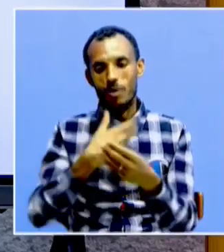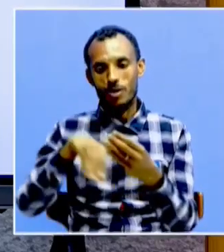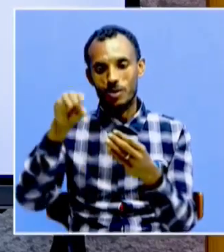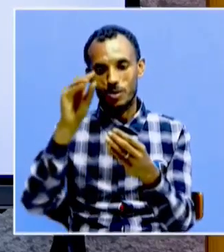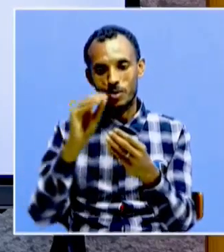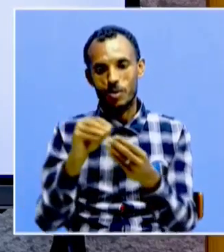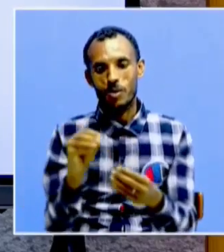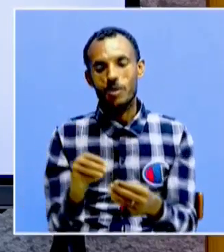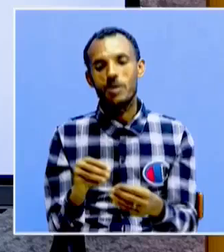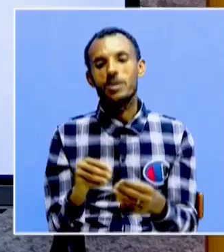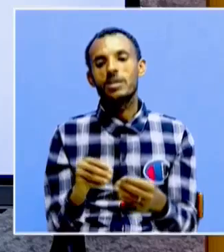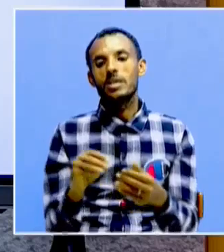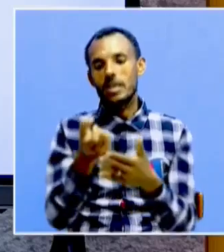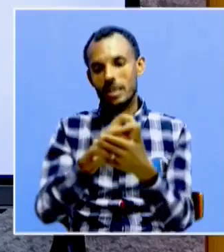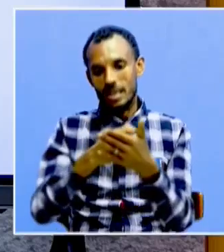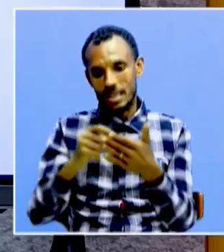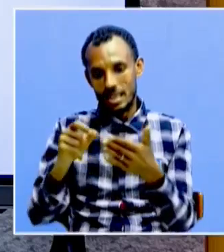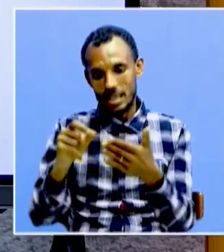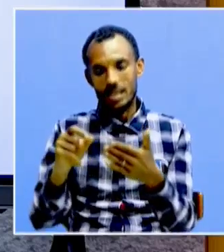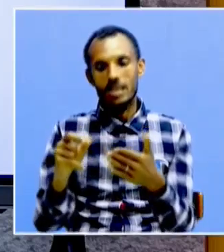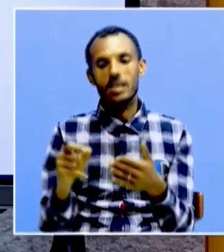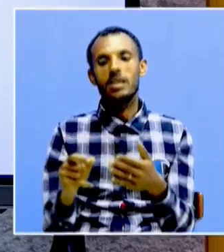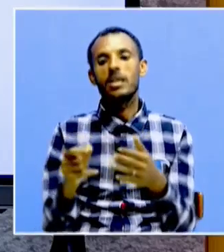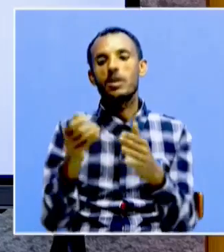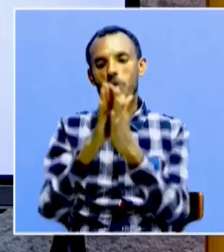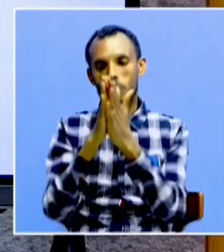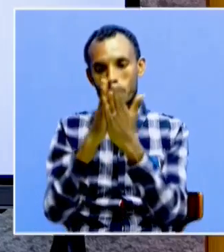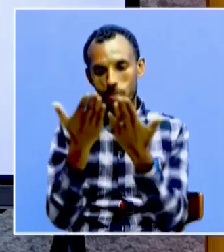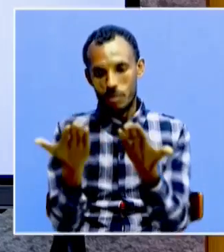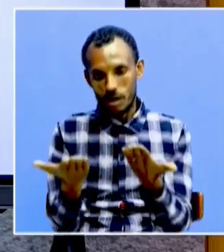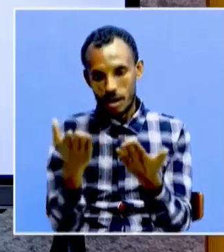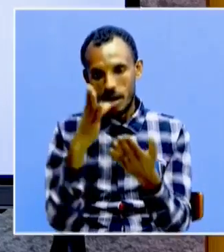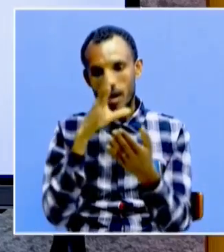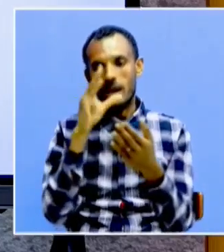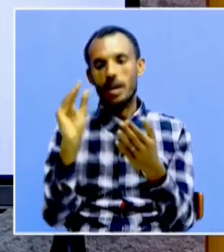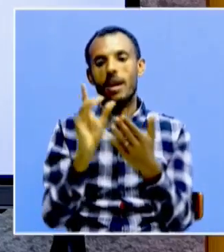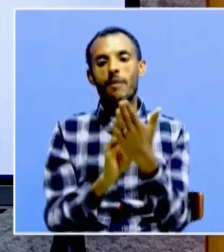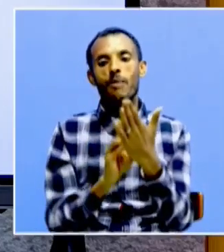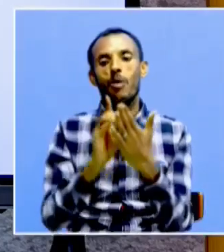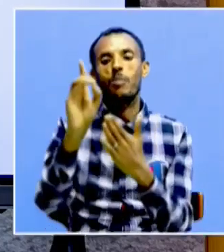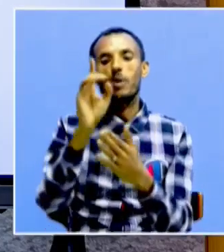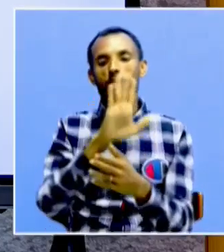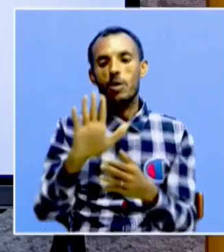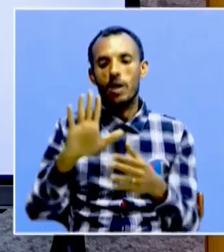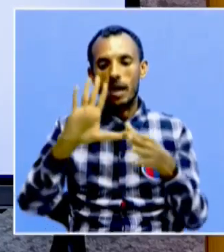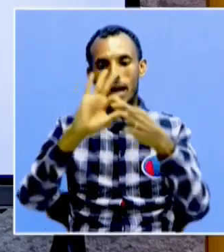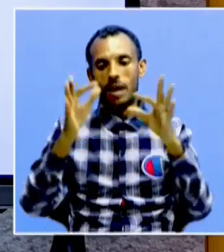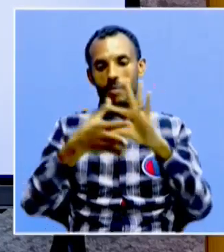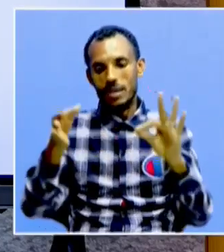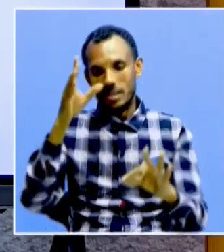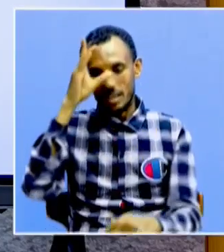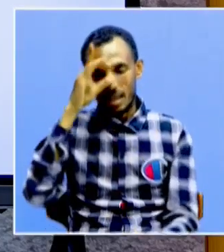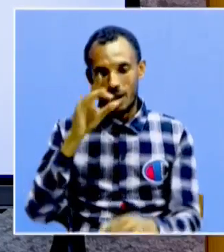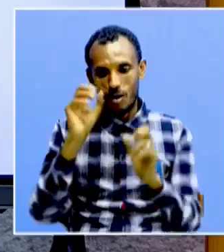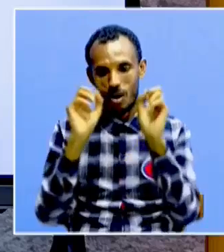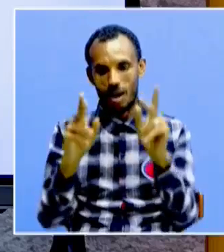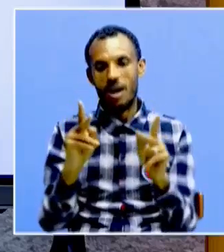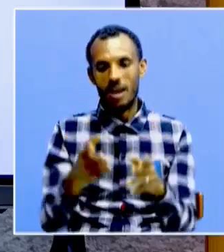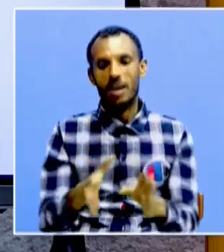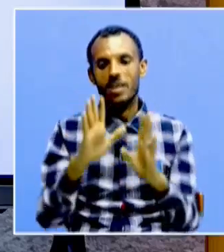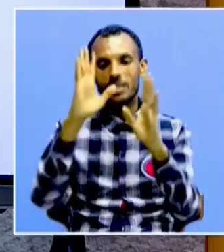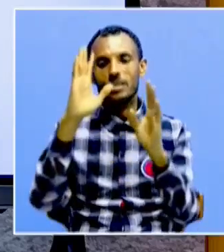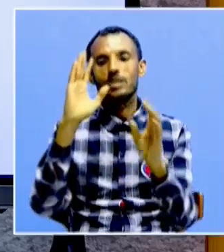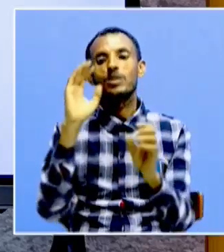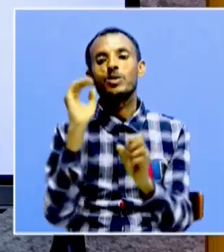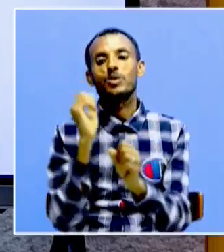to do the written exercises in your textbook and develop your grammar skills, okay? Let's do it with